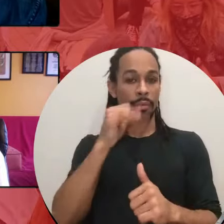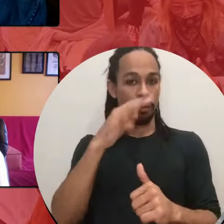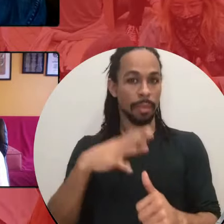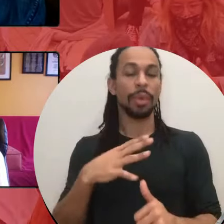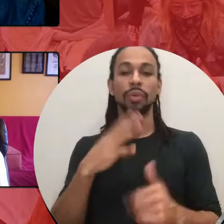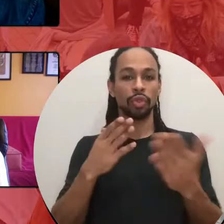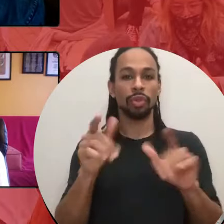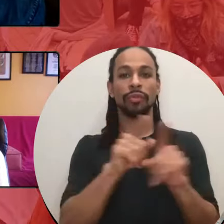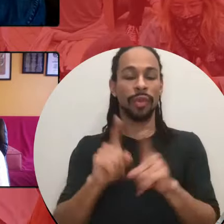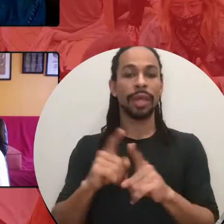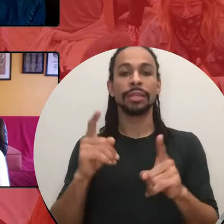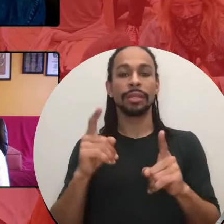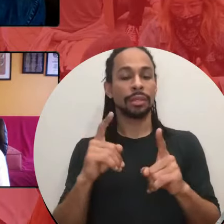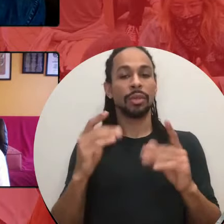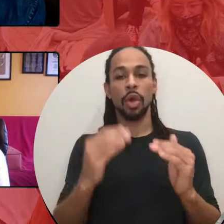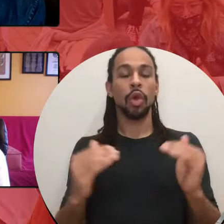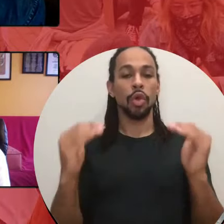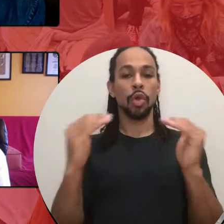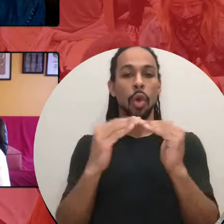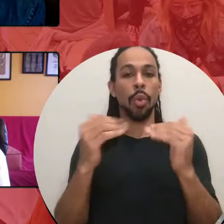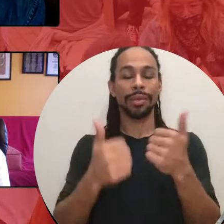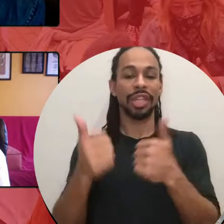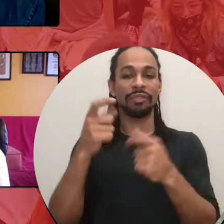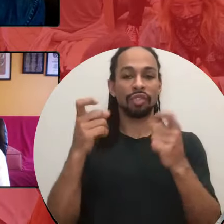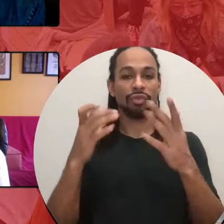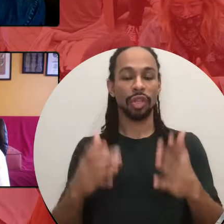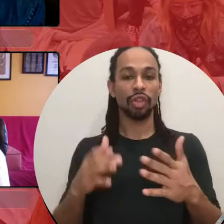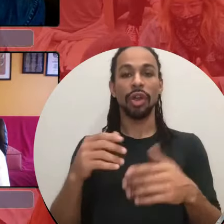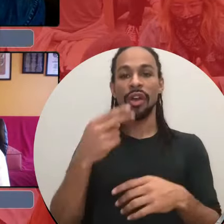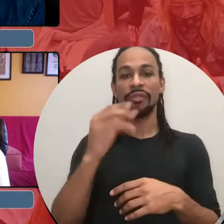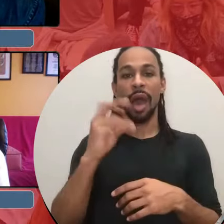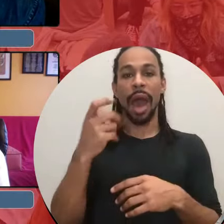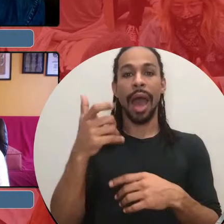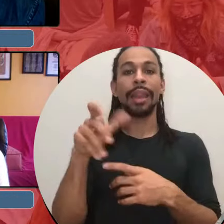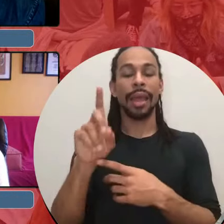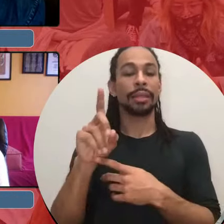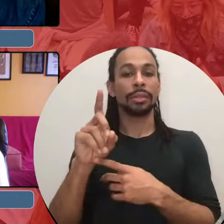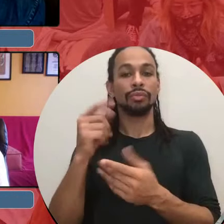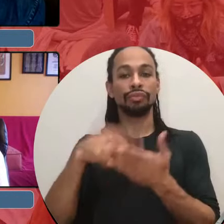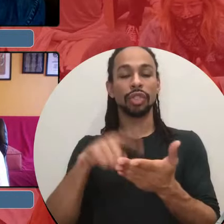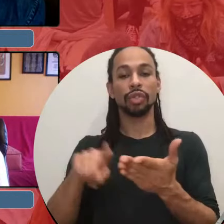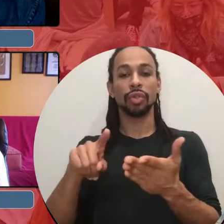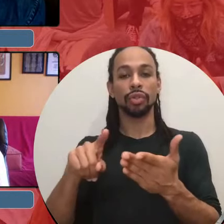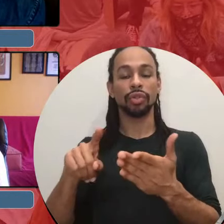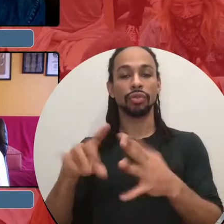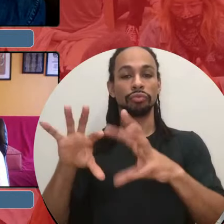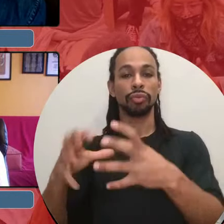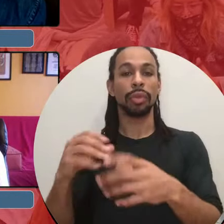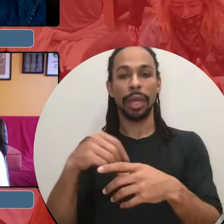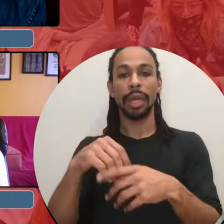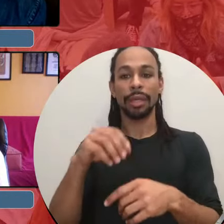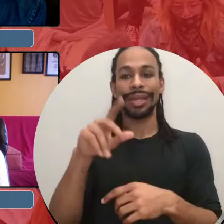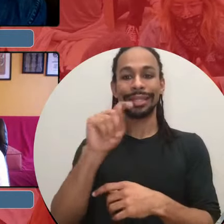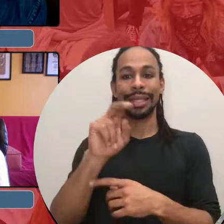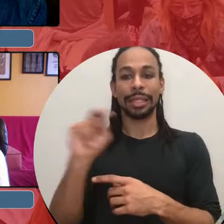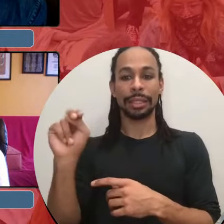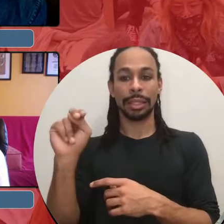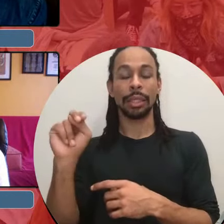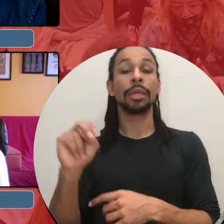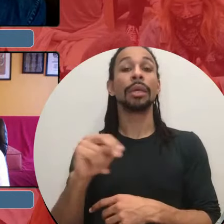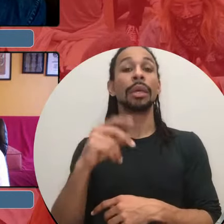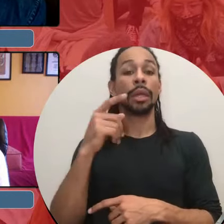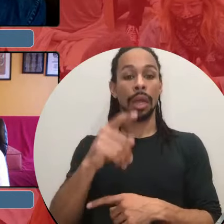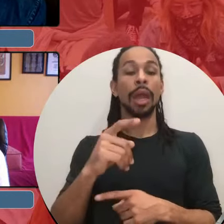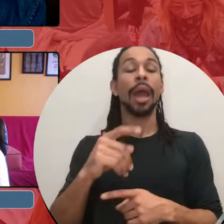the Highlander Research and Education Center in Newmarket, Tennessee. As a member of multiple leadership teams in the Movement for